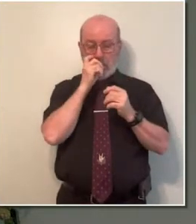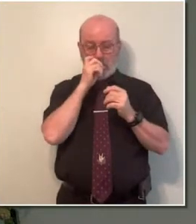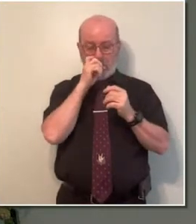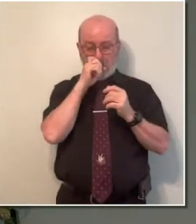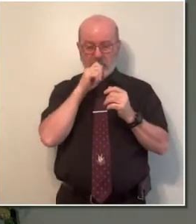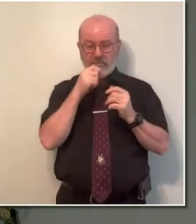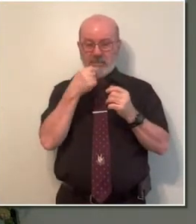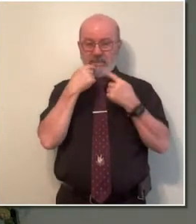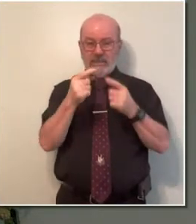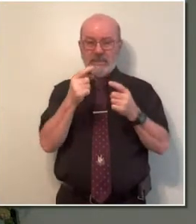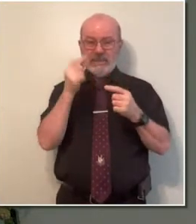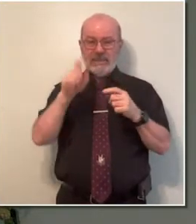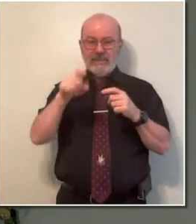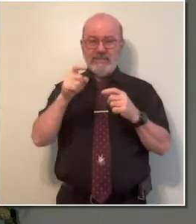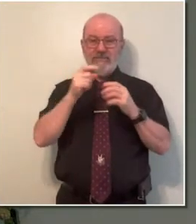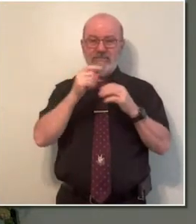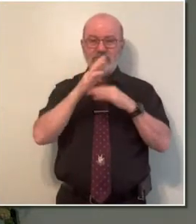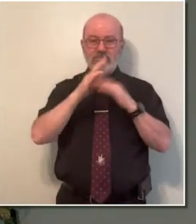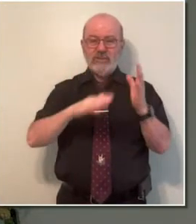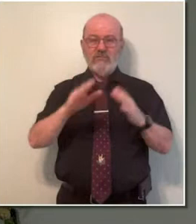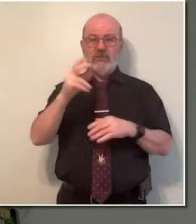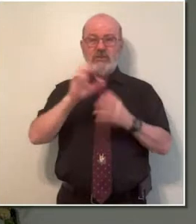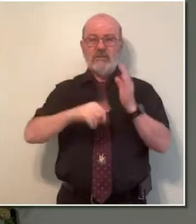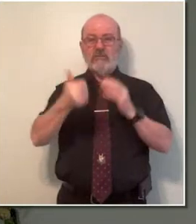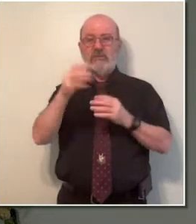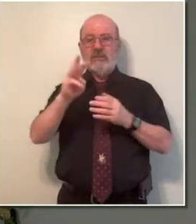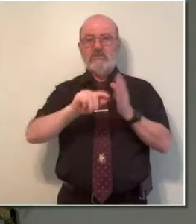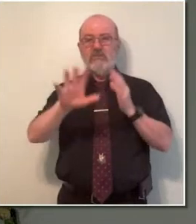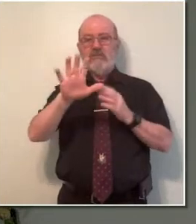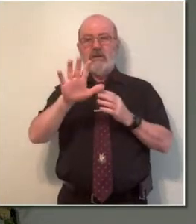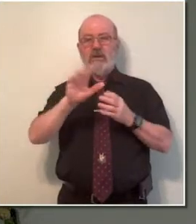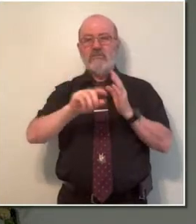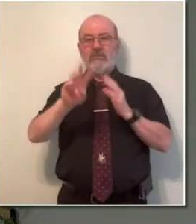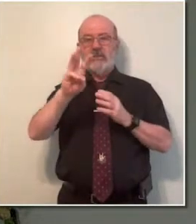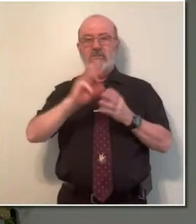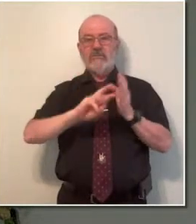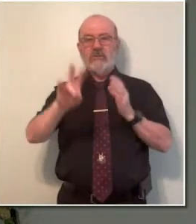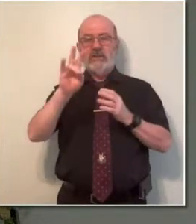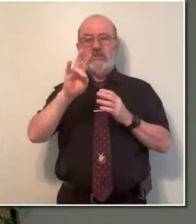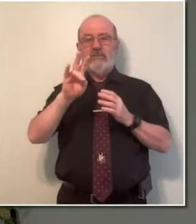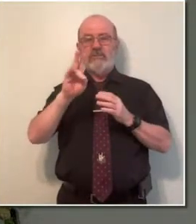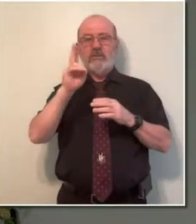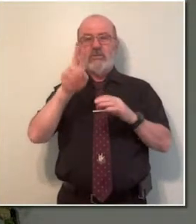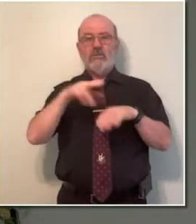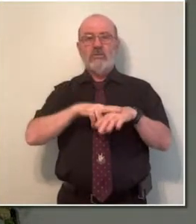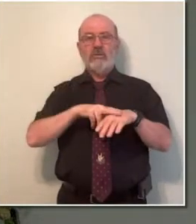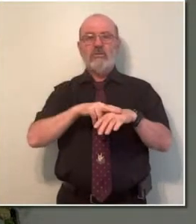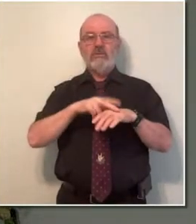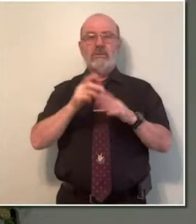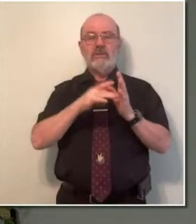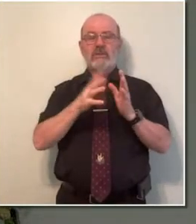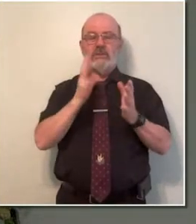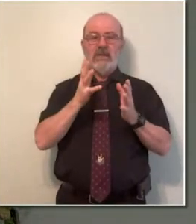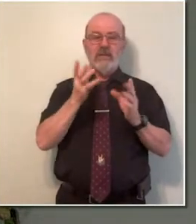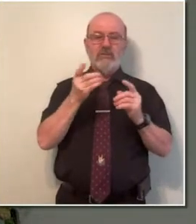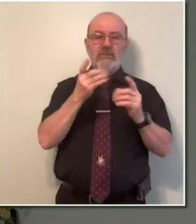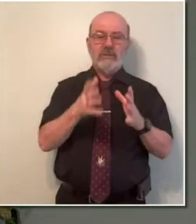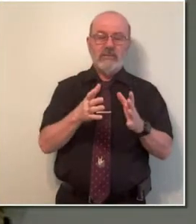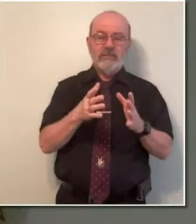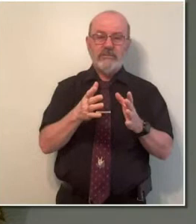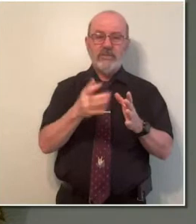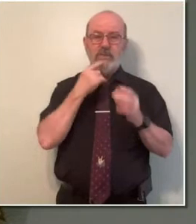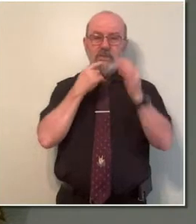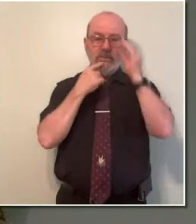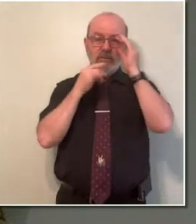in John chapter 16 in verse 5, 6, and 7. And this, of course, is where he's talking to the disciples. He says in John